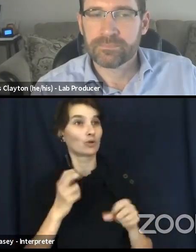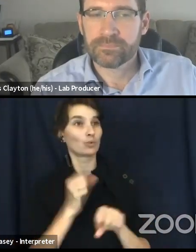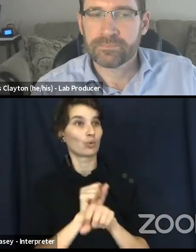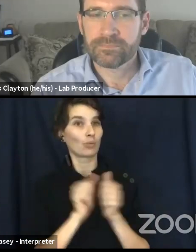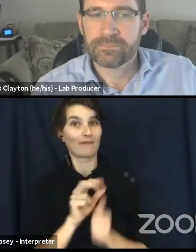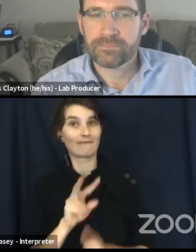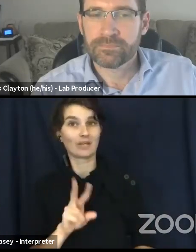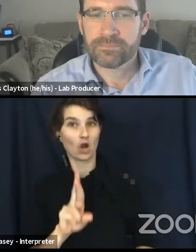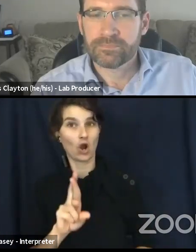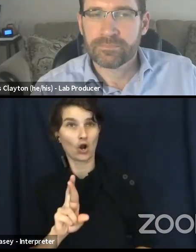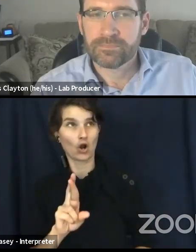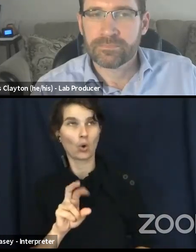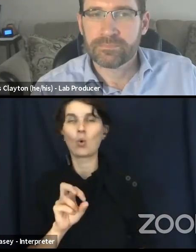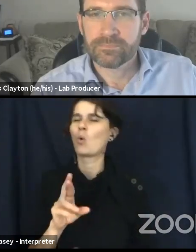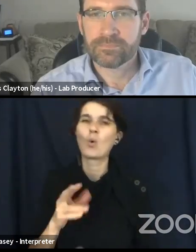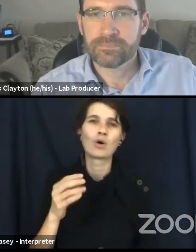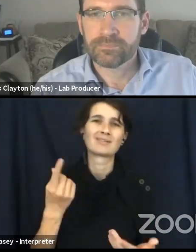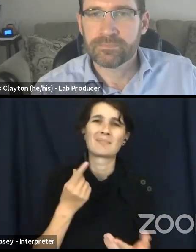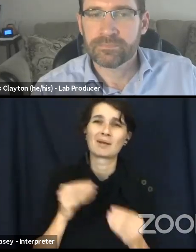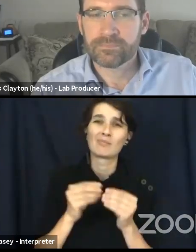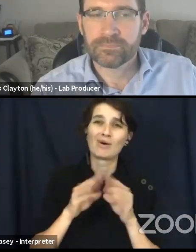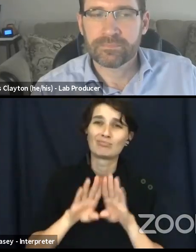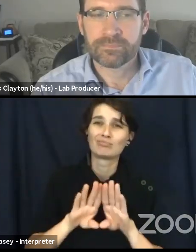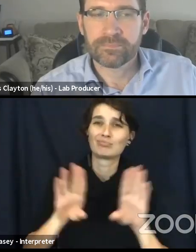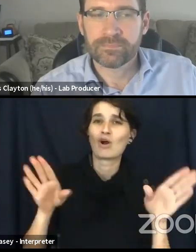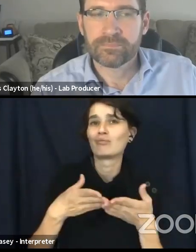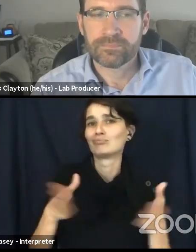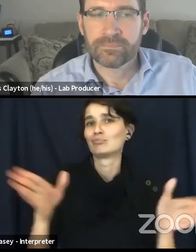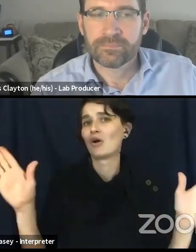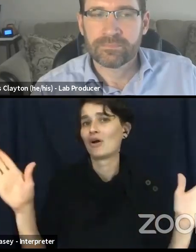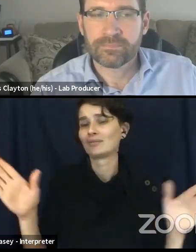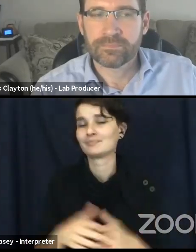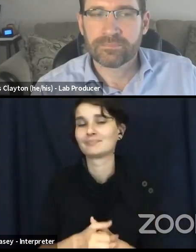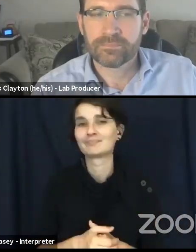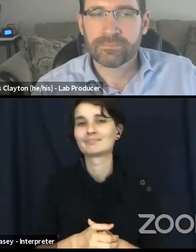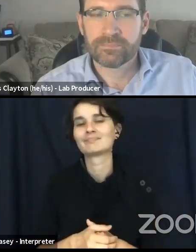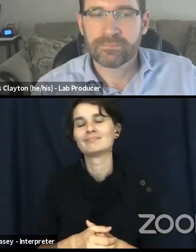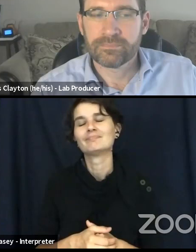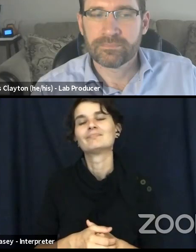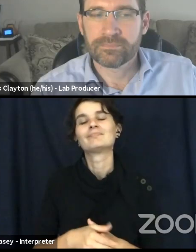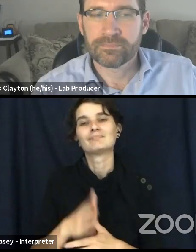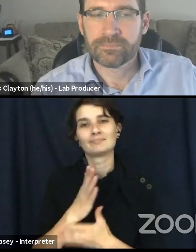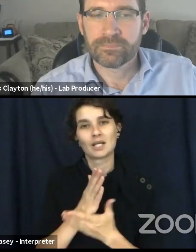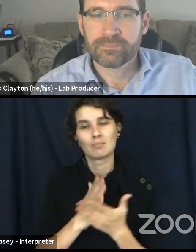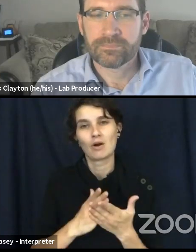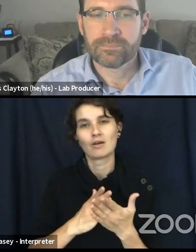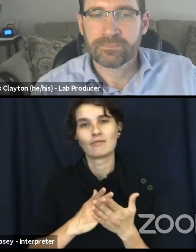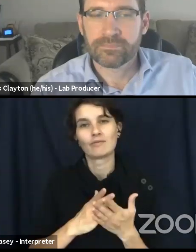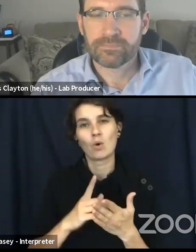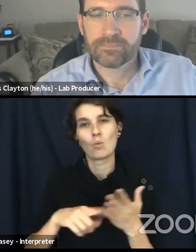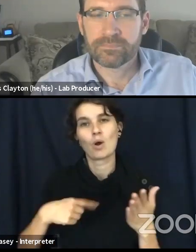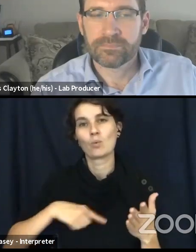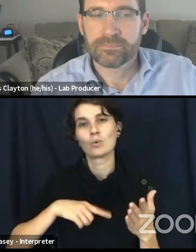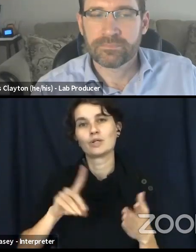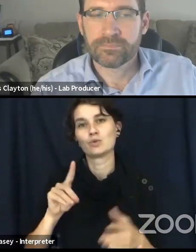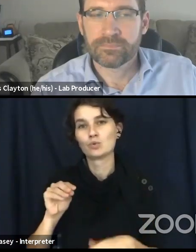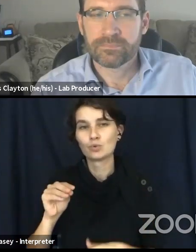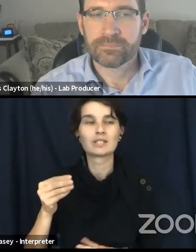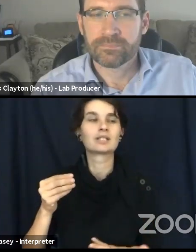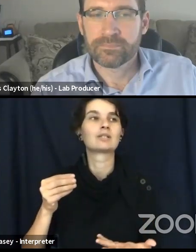stage my play, or whether it's something more open. And also like a part of what we do is play matchmaker and like kind